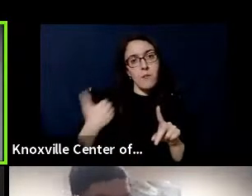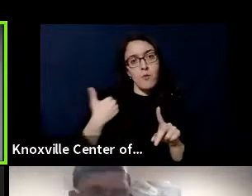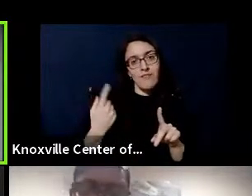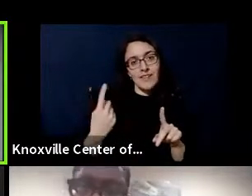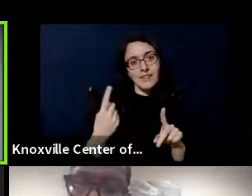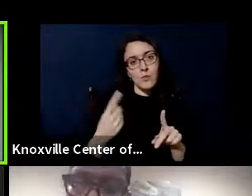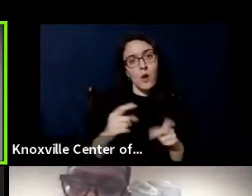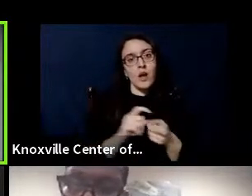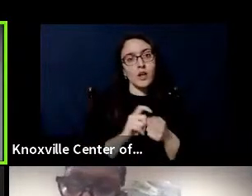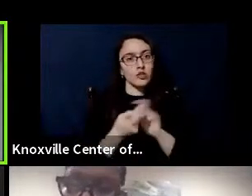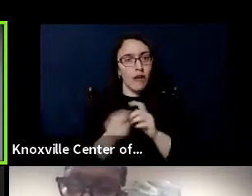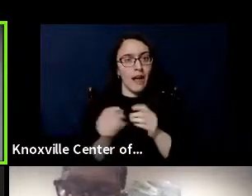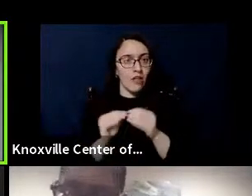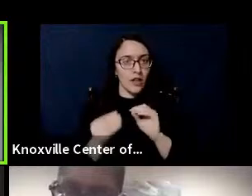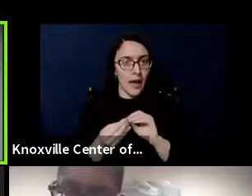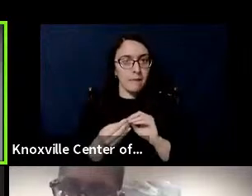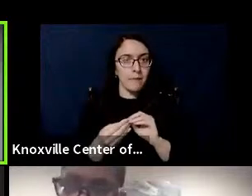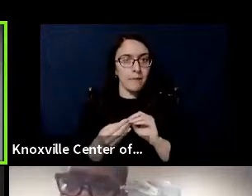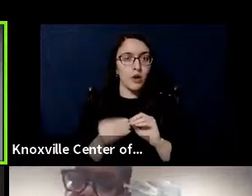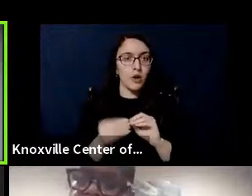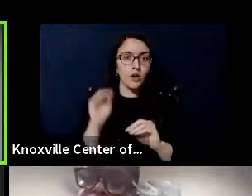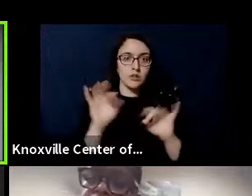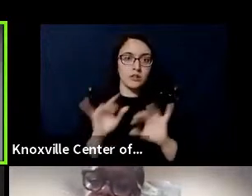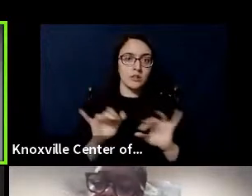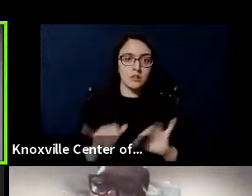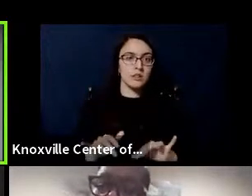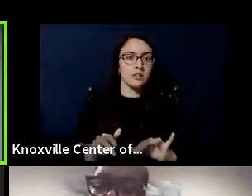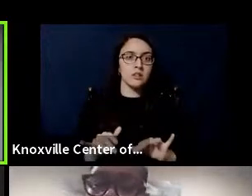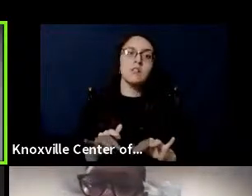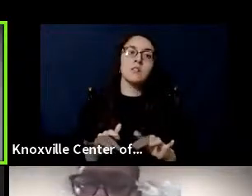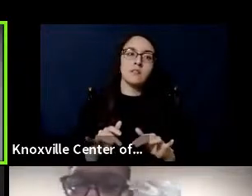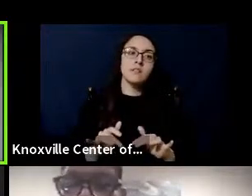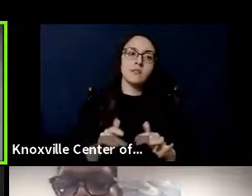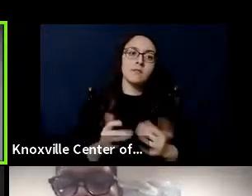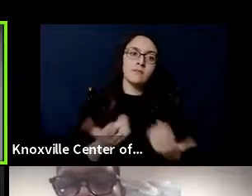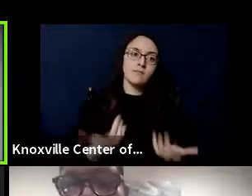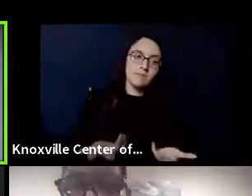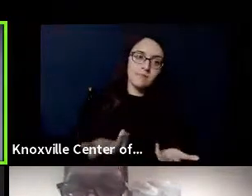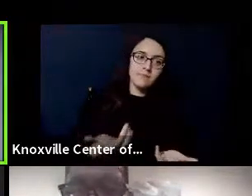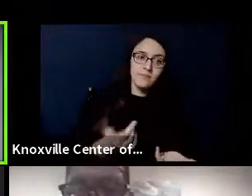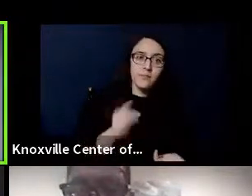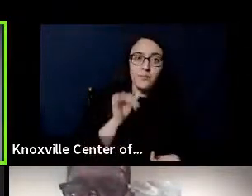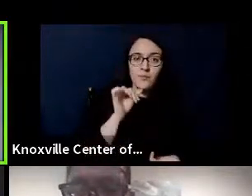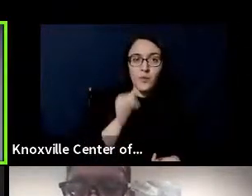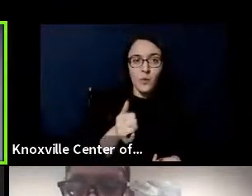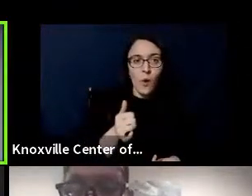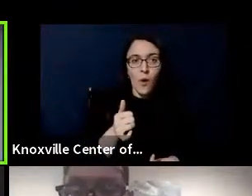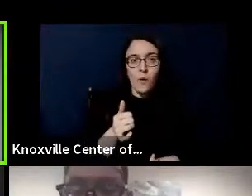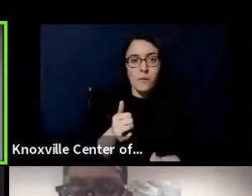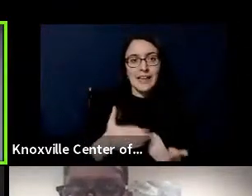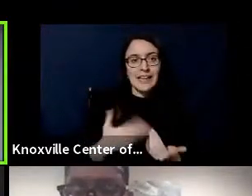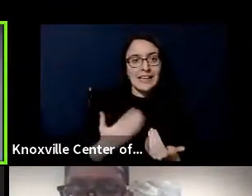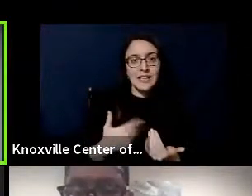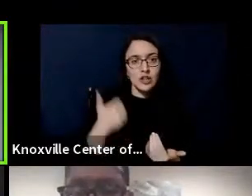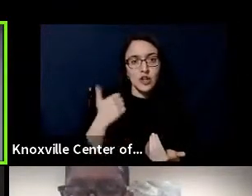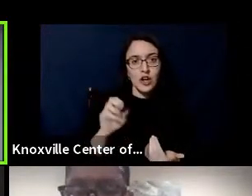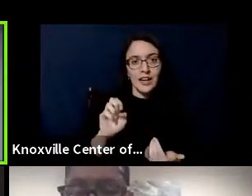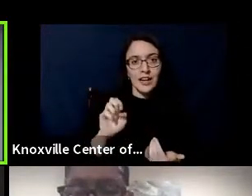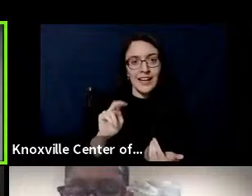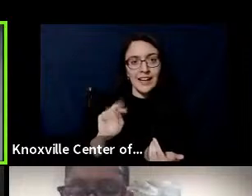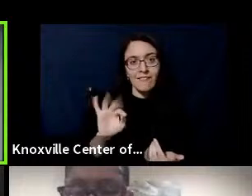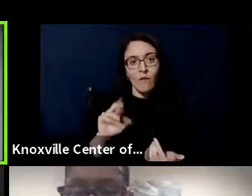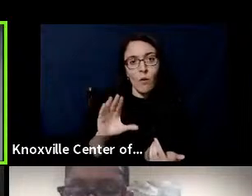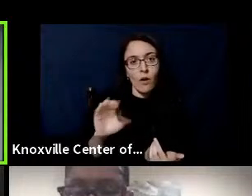the number to 10, did some math and plopped it in there. So it's not going to be any easier to enforce. I mean, it's hard. You're